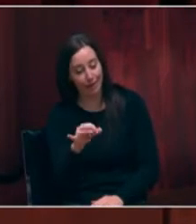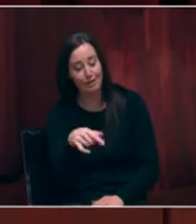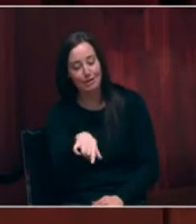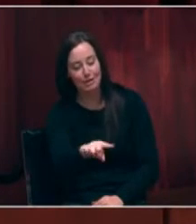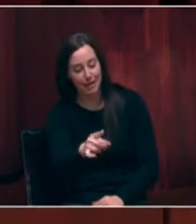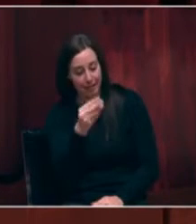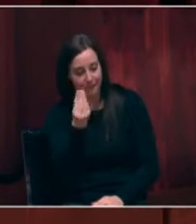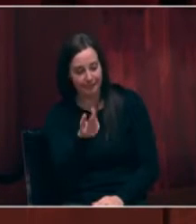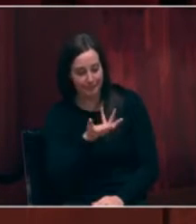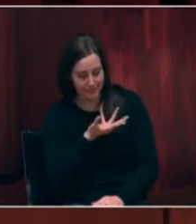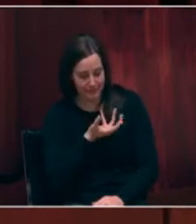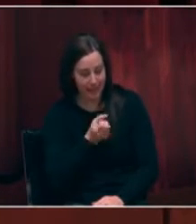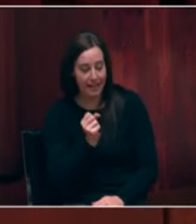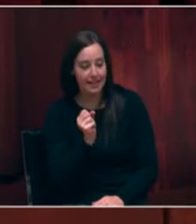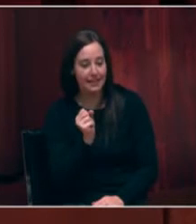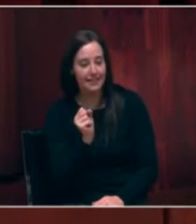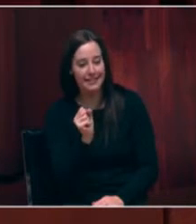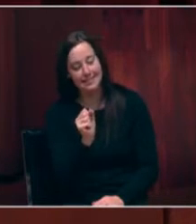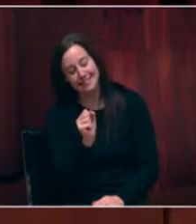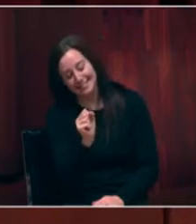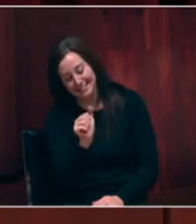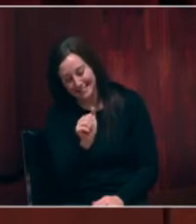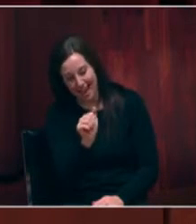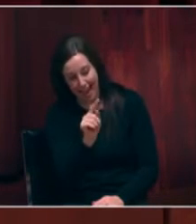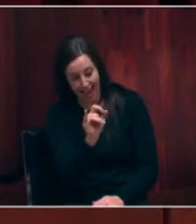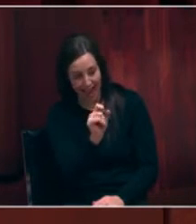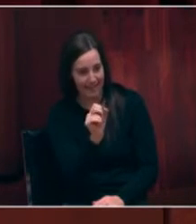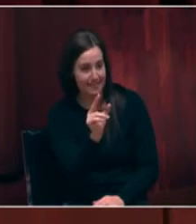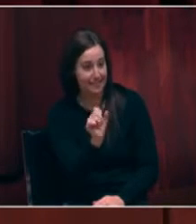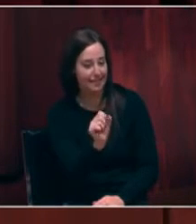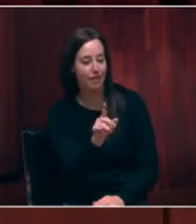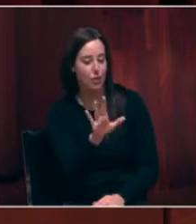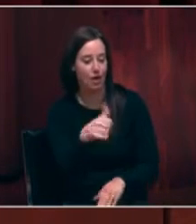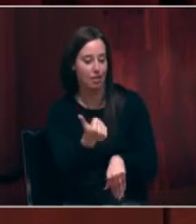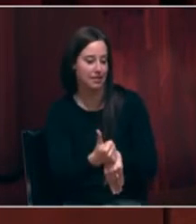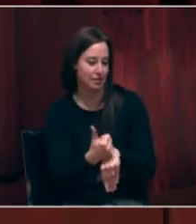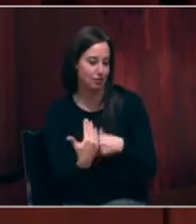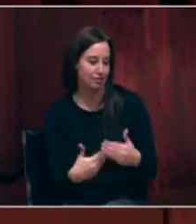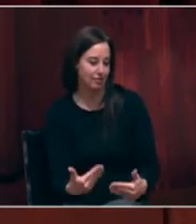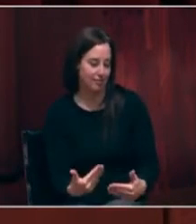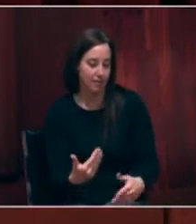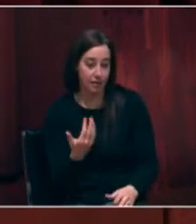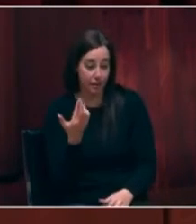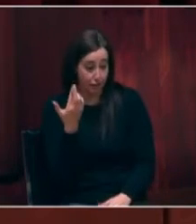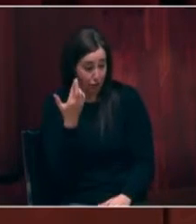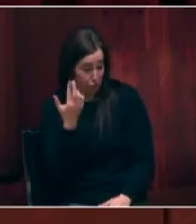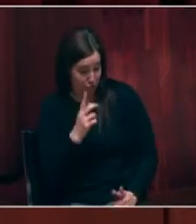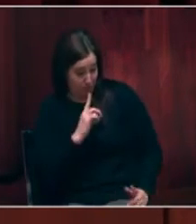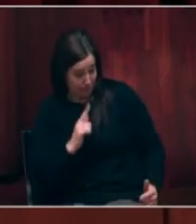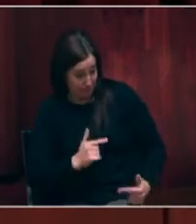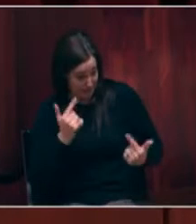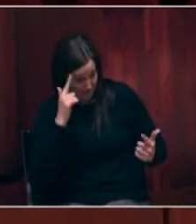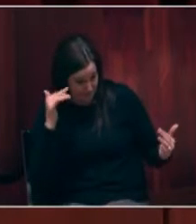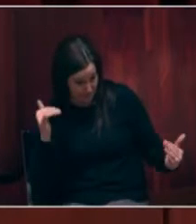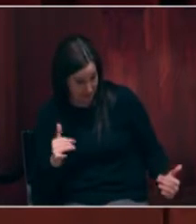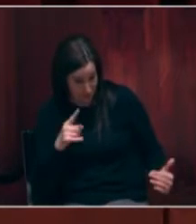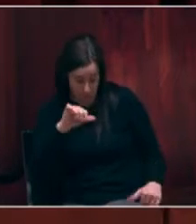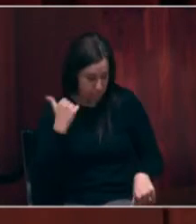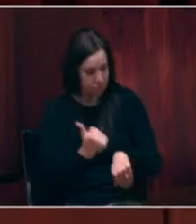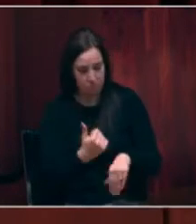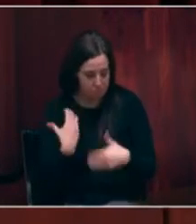the status of your implementation efforts. We realistically don't expect every agency to have a policy in place in May, because